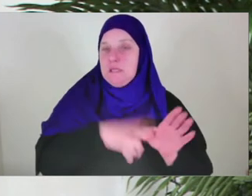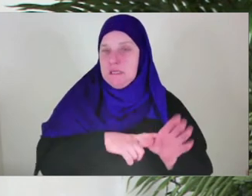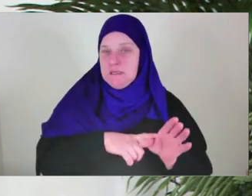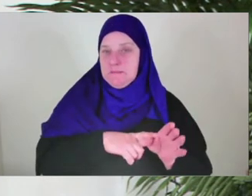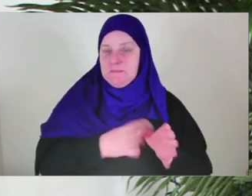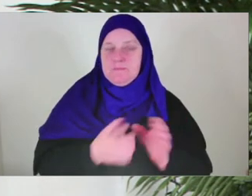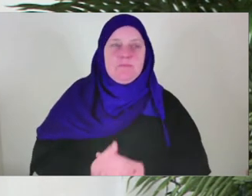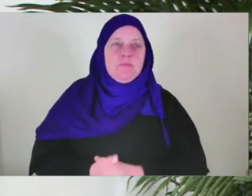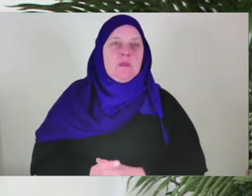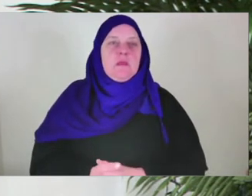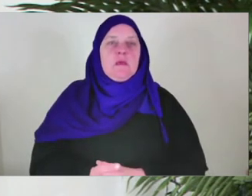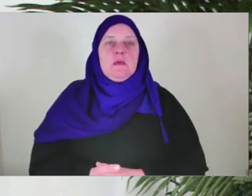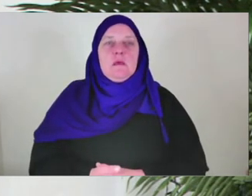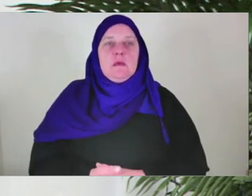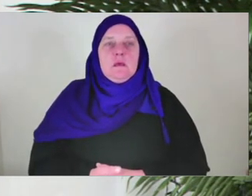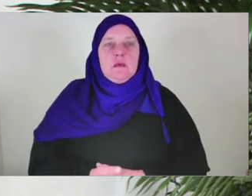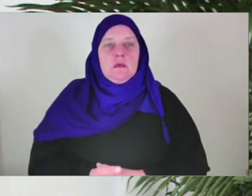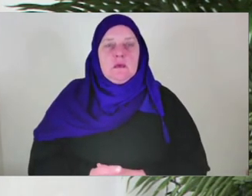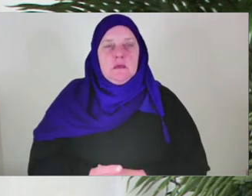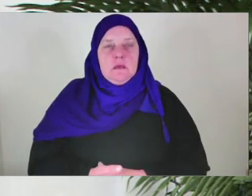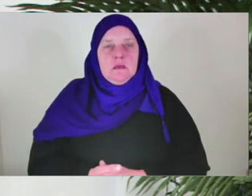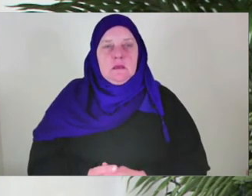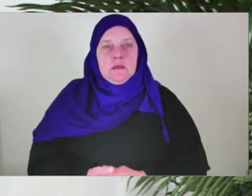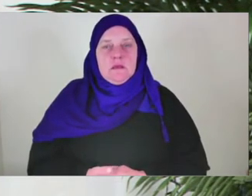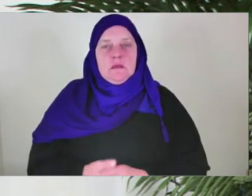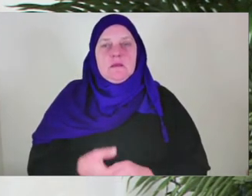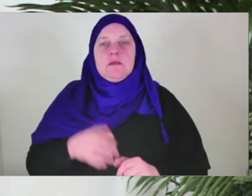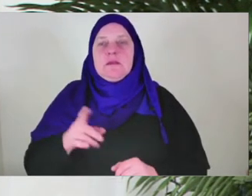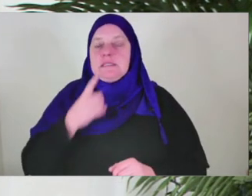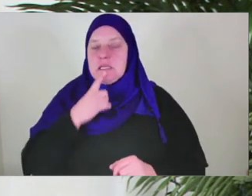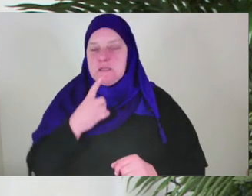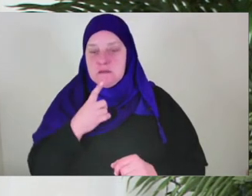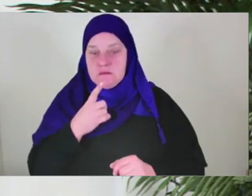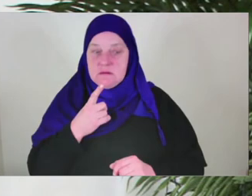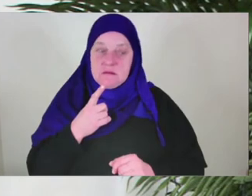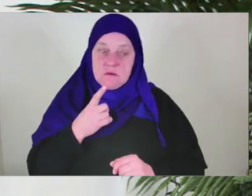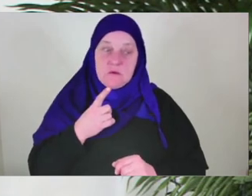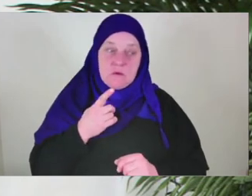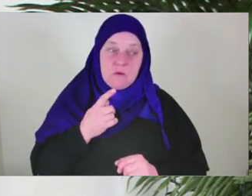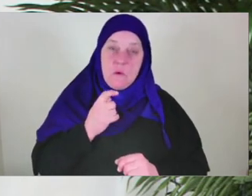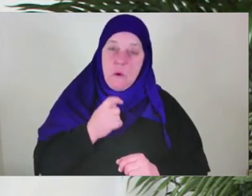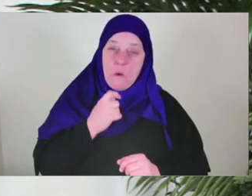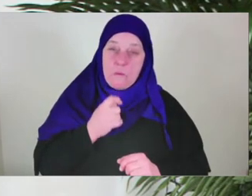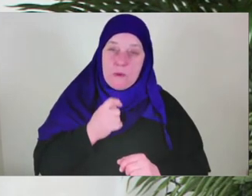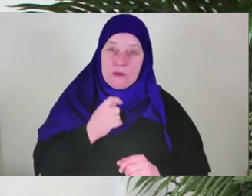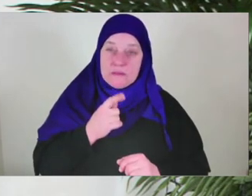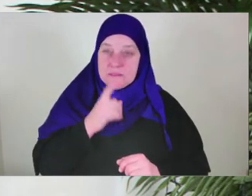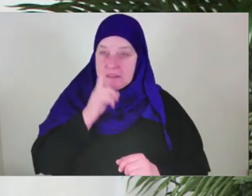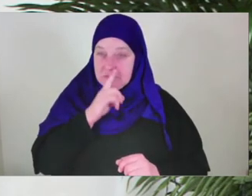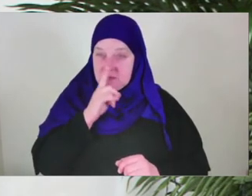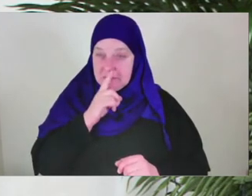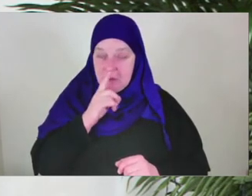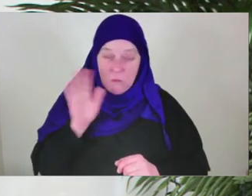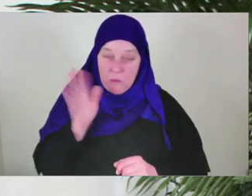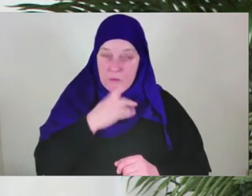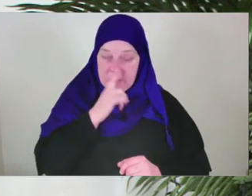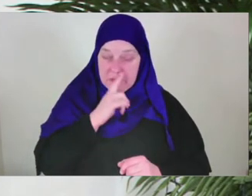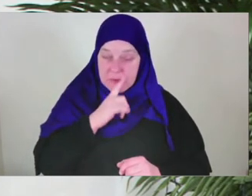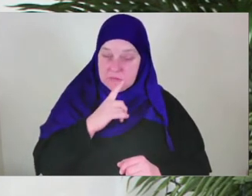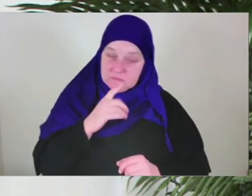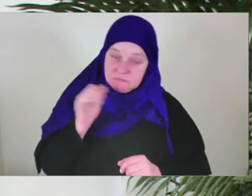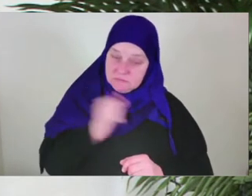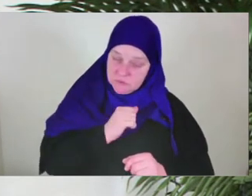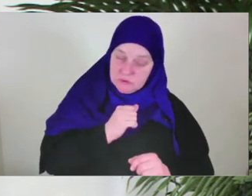mentioned that khums can apply to almost everybody. What about children? Children who are, let's say, under 18, but